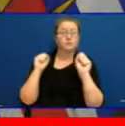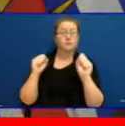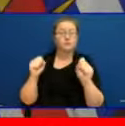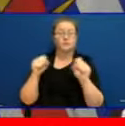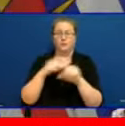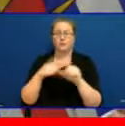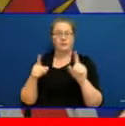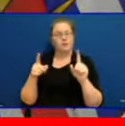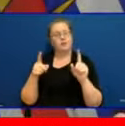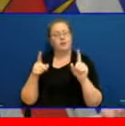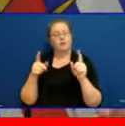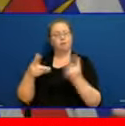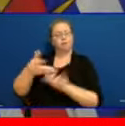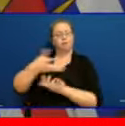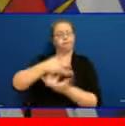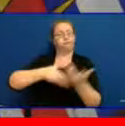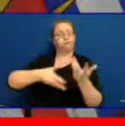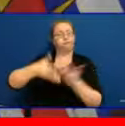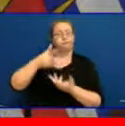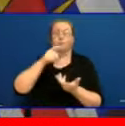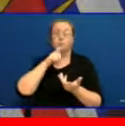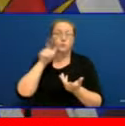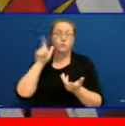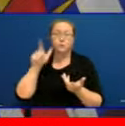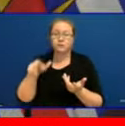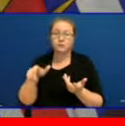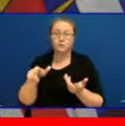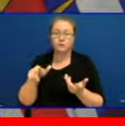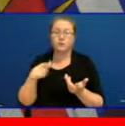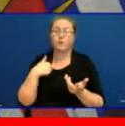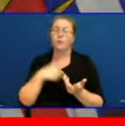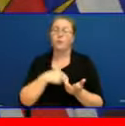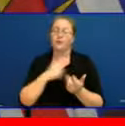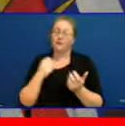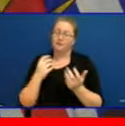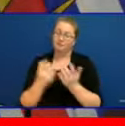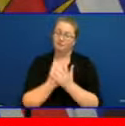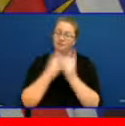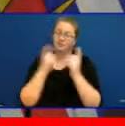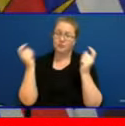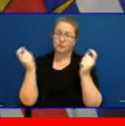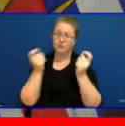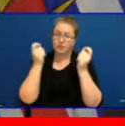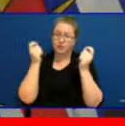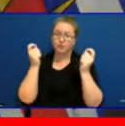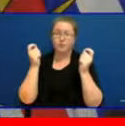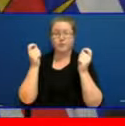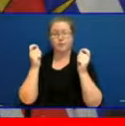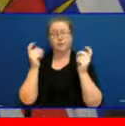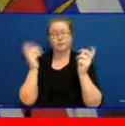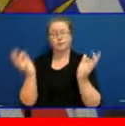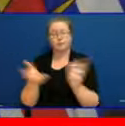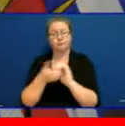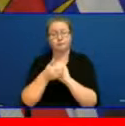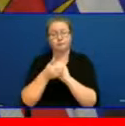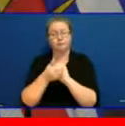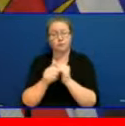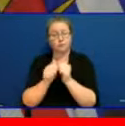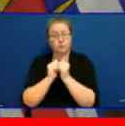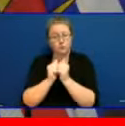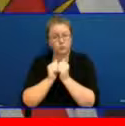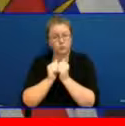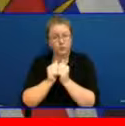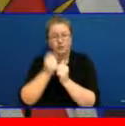in our community, how much spread we're seeing. But we can find ways to celebrate, to have family, to come